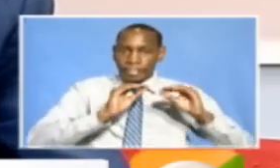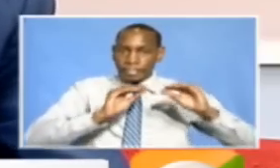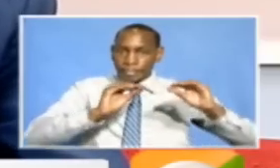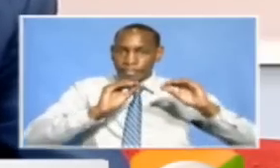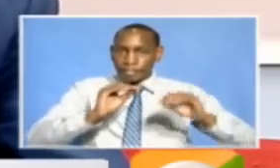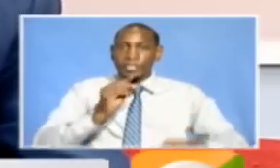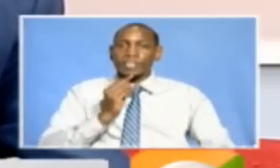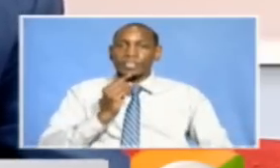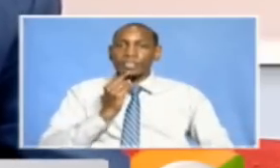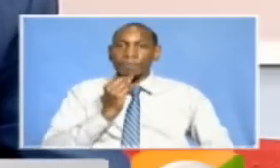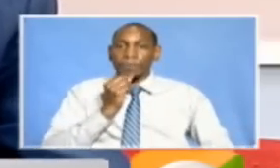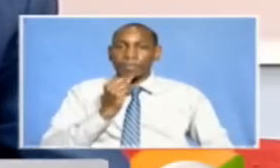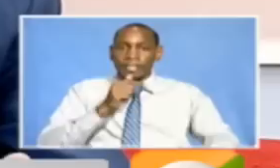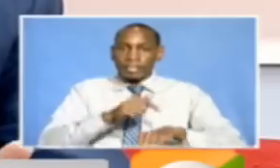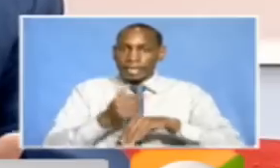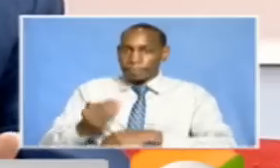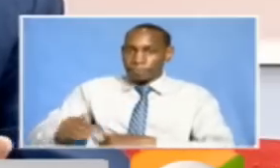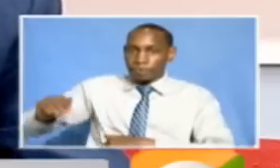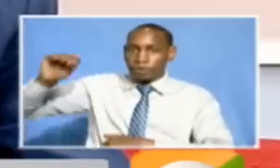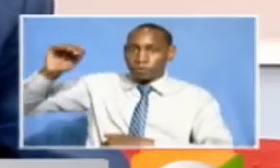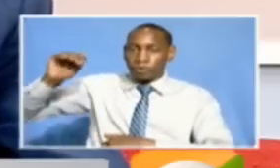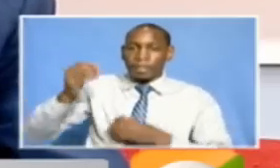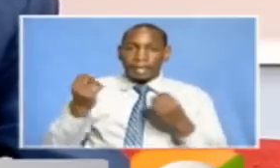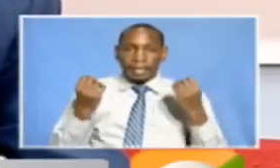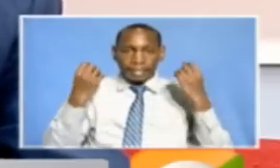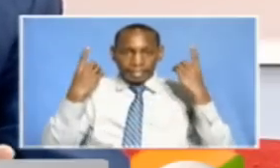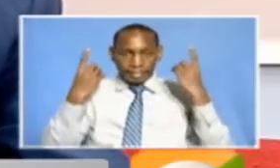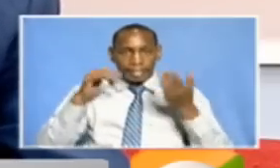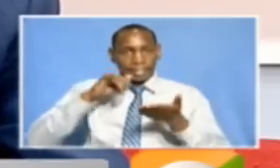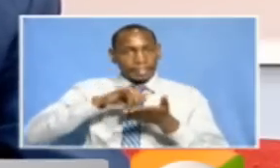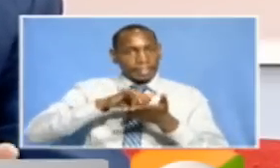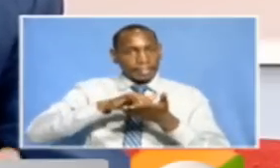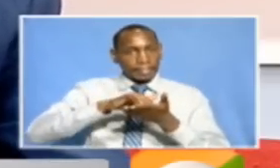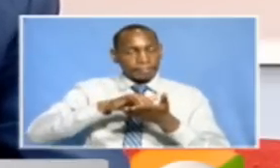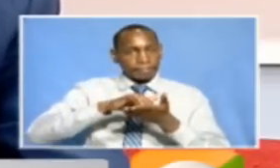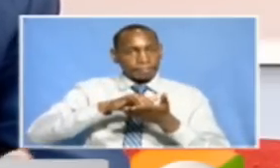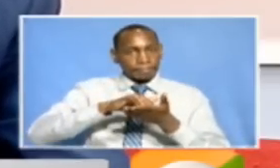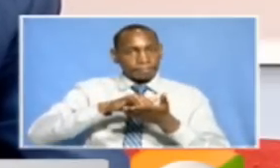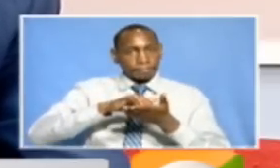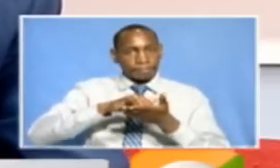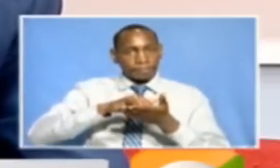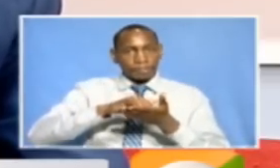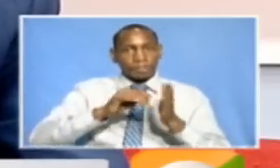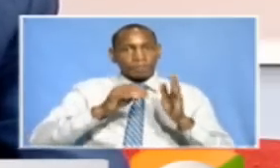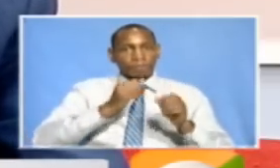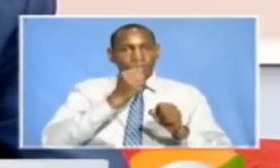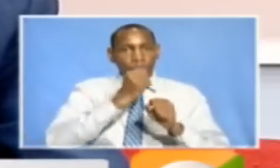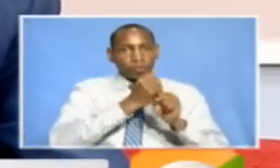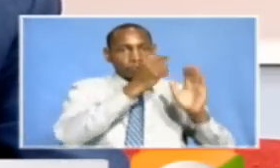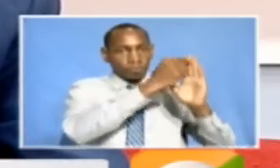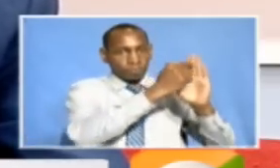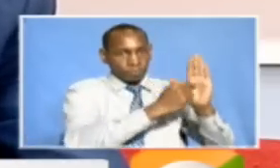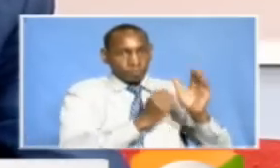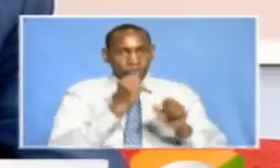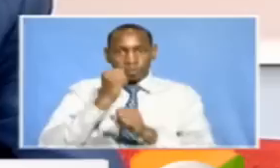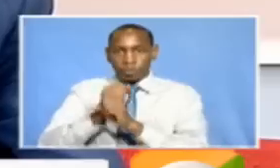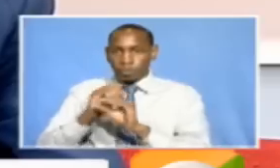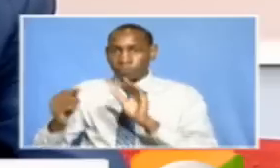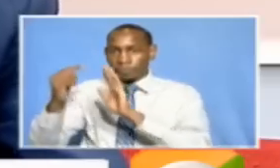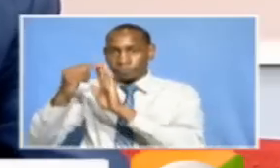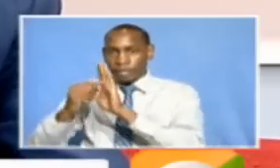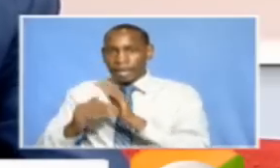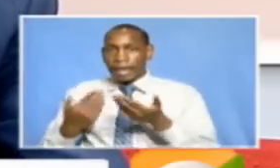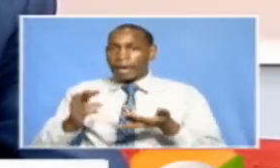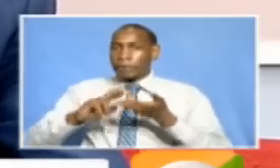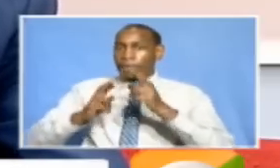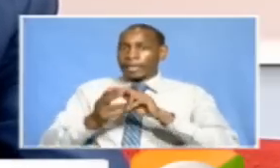boys as they grow up to understand that, these are the do's and don'ts in terms of how they relate